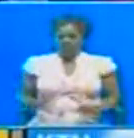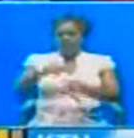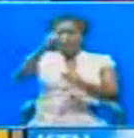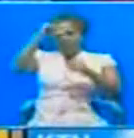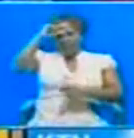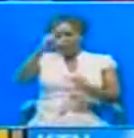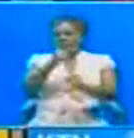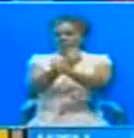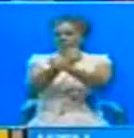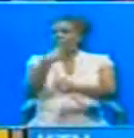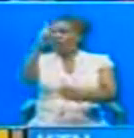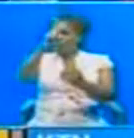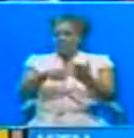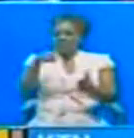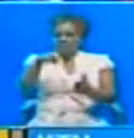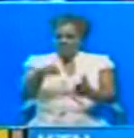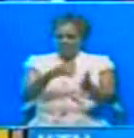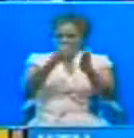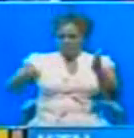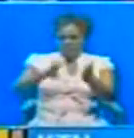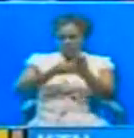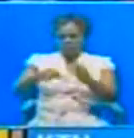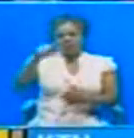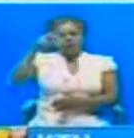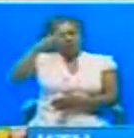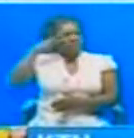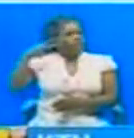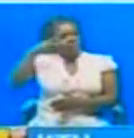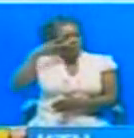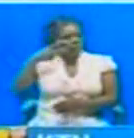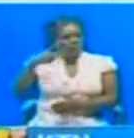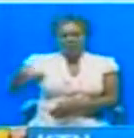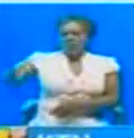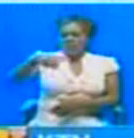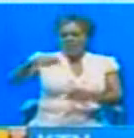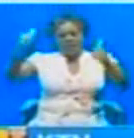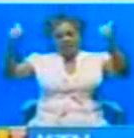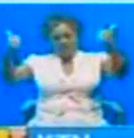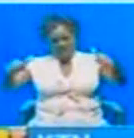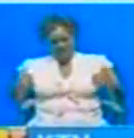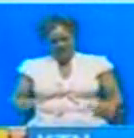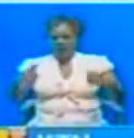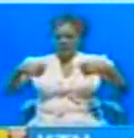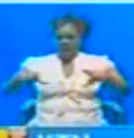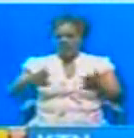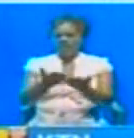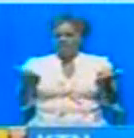new laws, arguing they will stem terrorism and organized crime. We will never allow